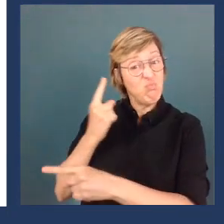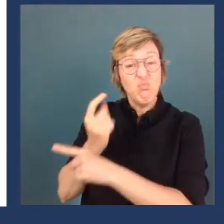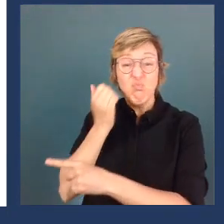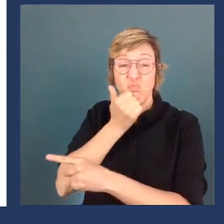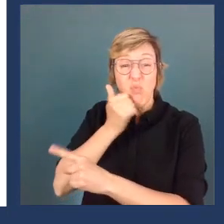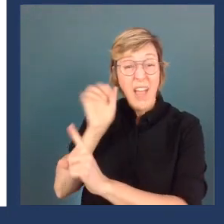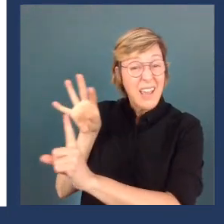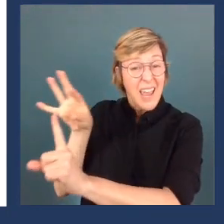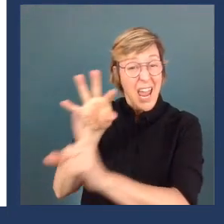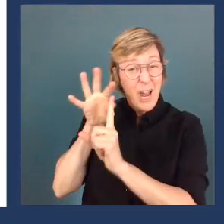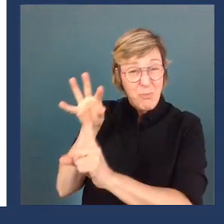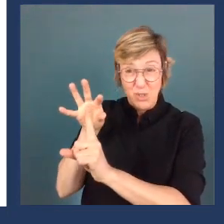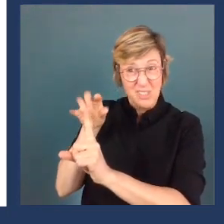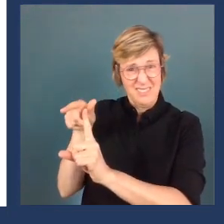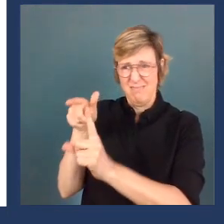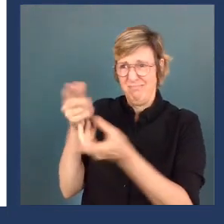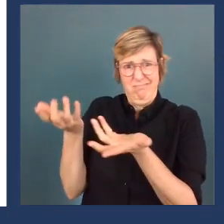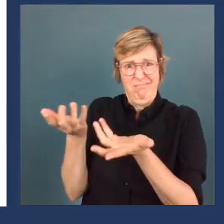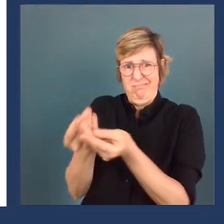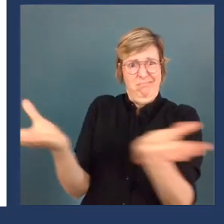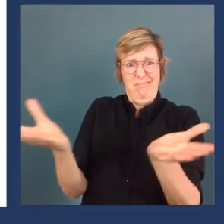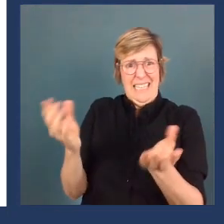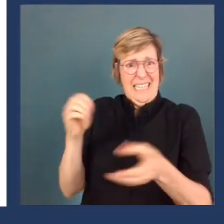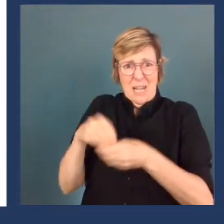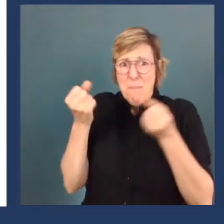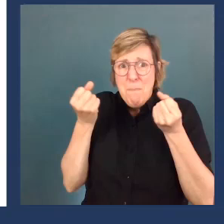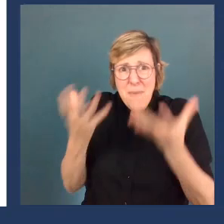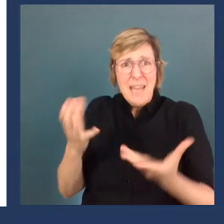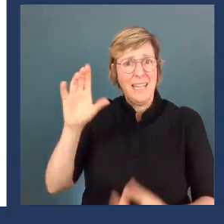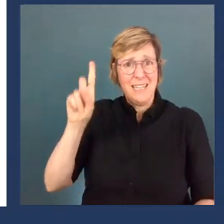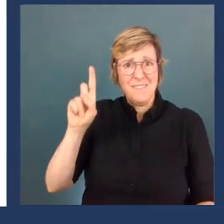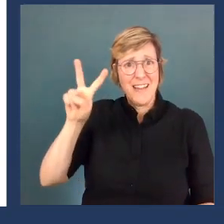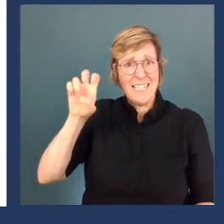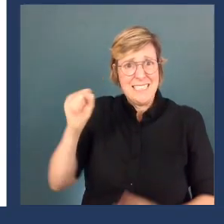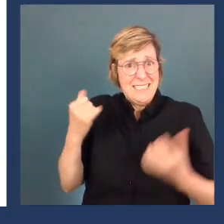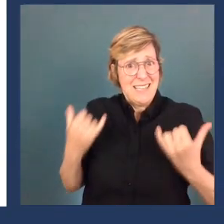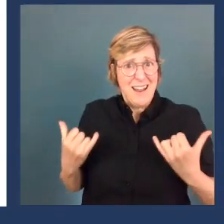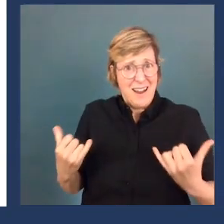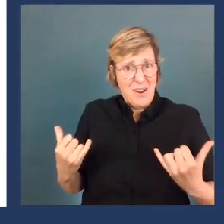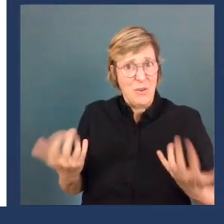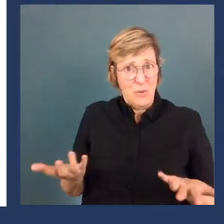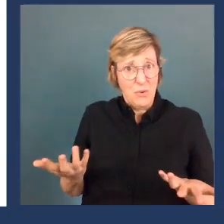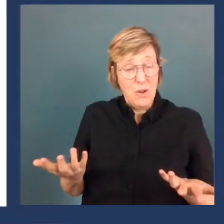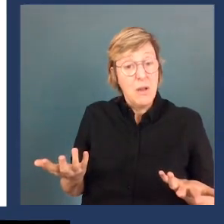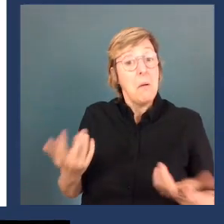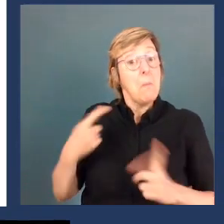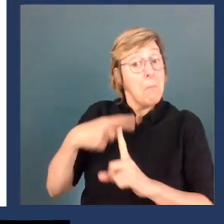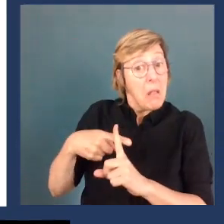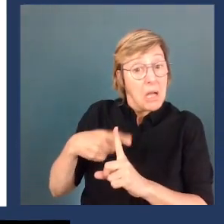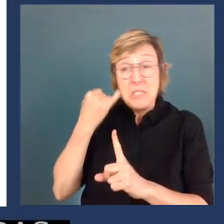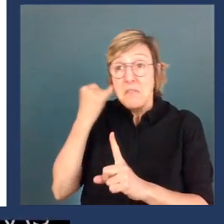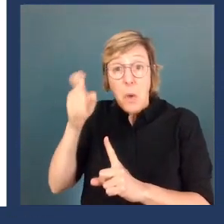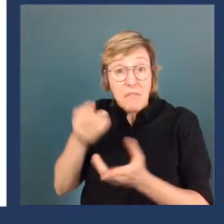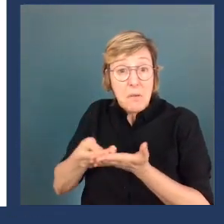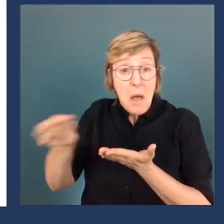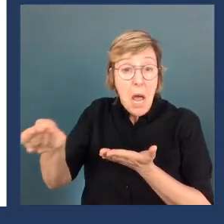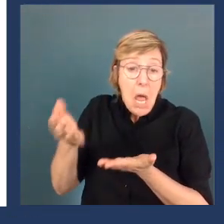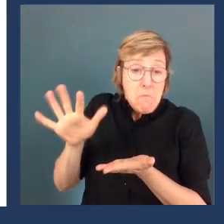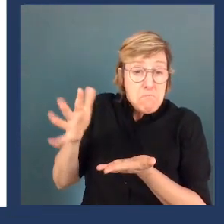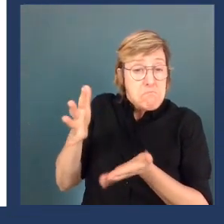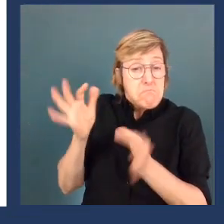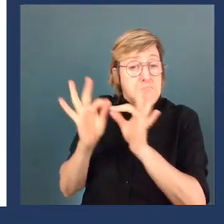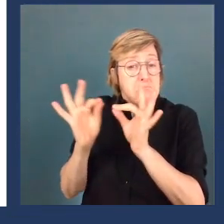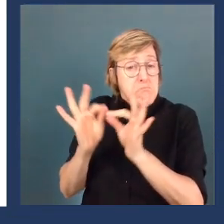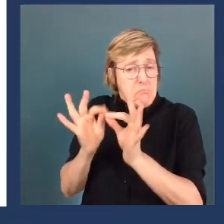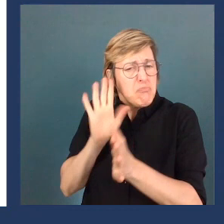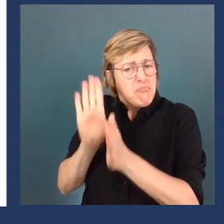because RGB-based web cameras are built into many consumer devices already. Beyond that, if you need to buy one, they're relatively inexpensive.